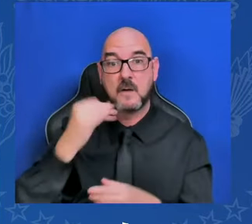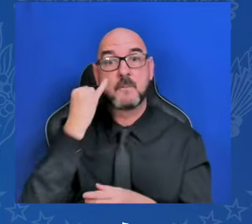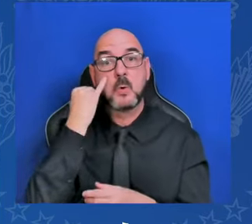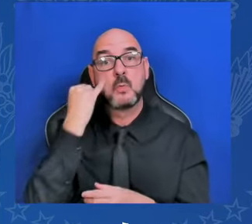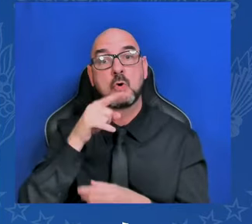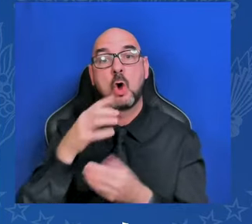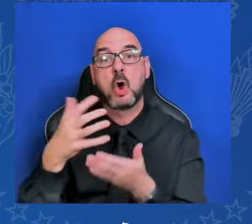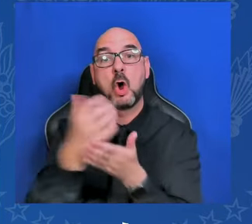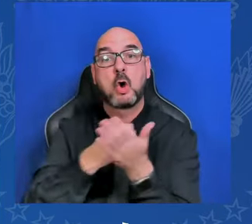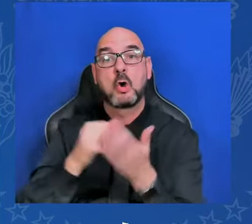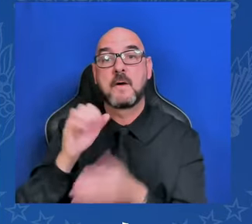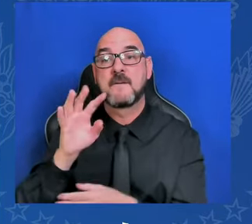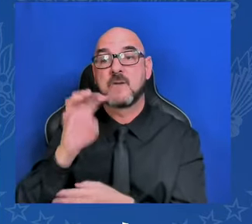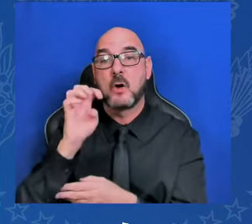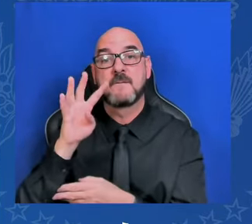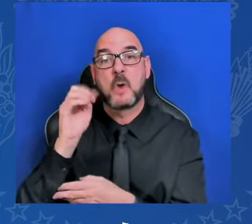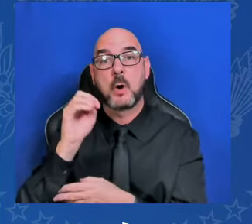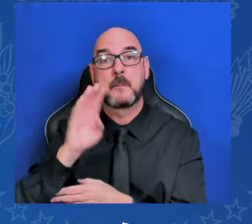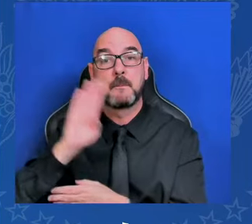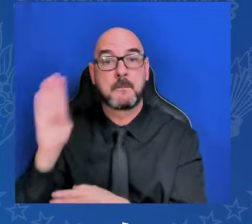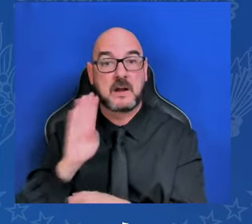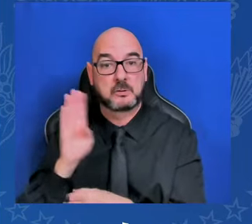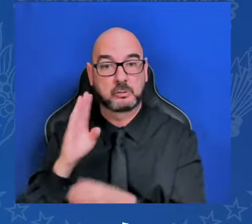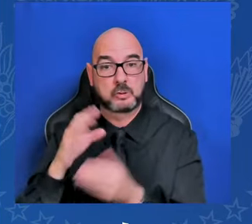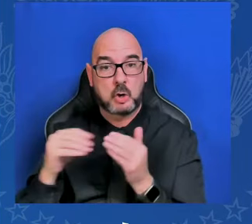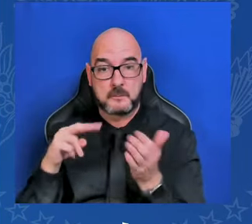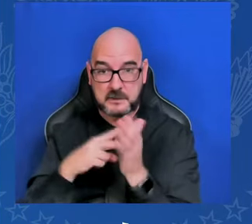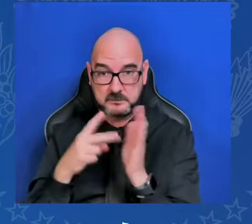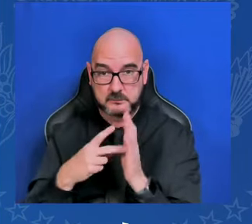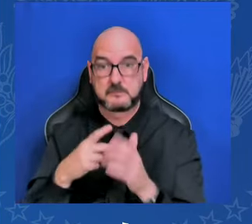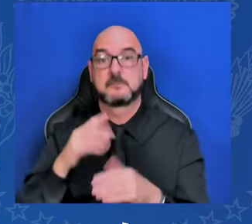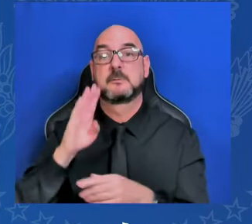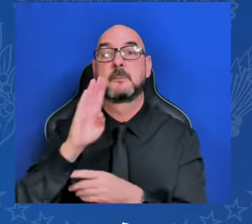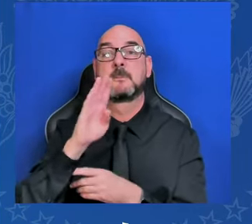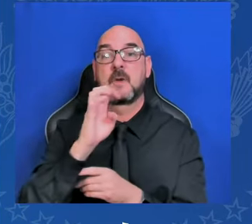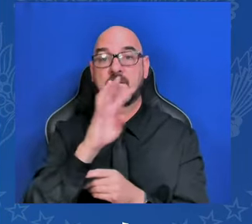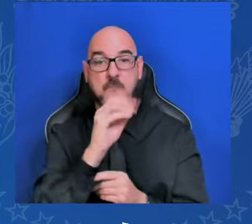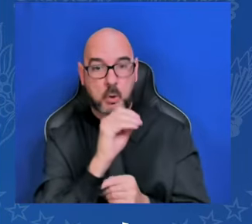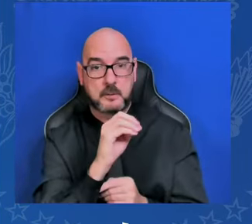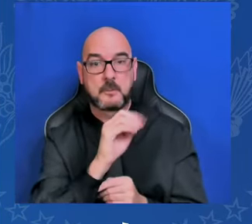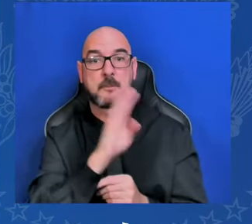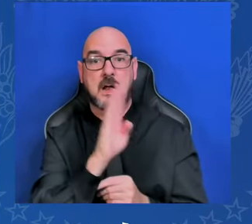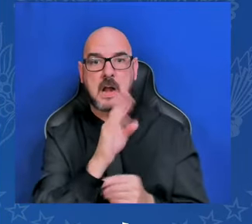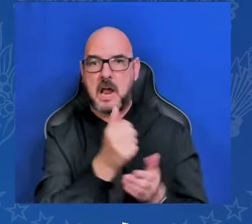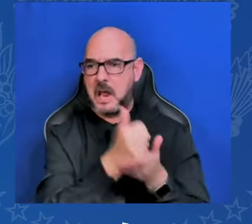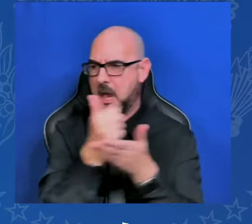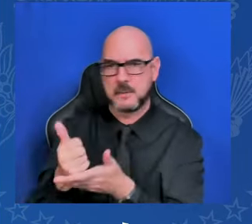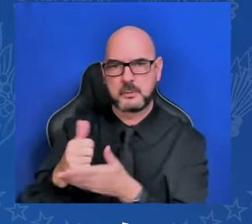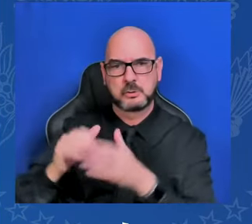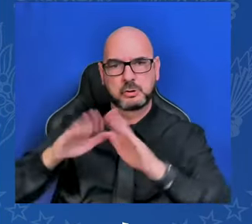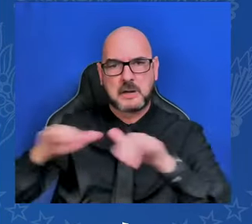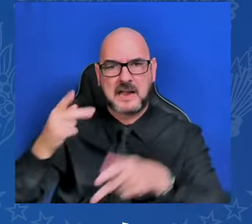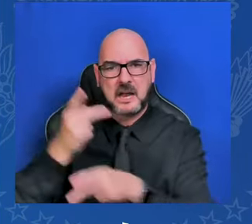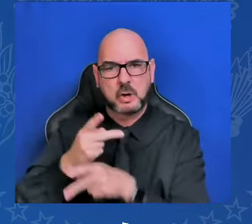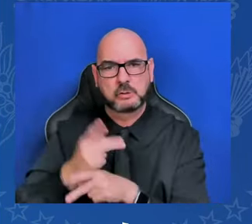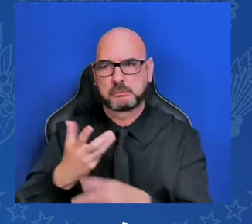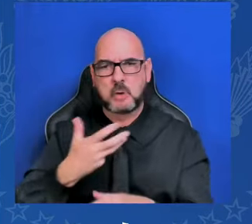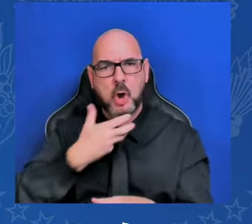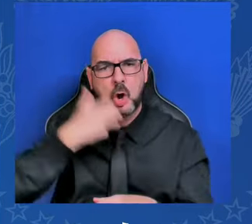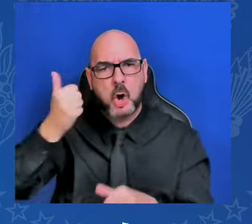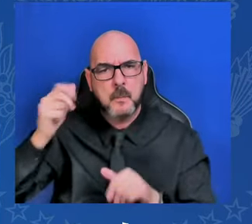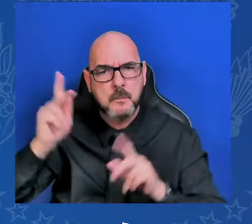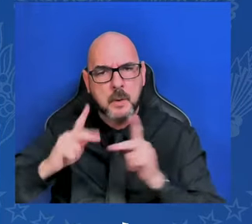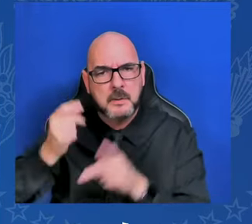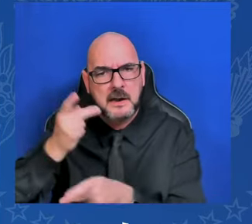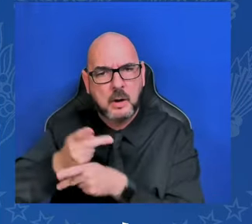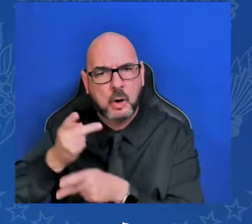25%, $440 billion could pay for child care, elder care, and so much more, and reduce the deficit. You